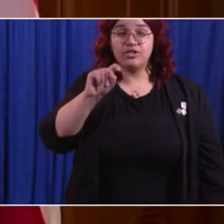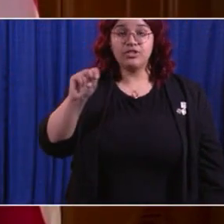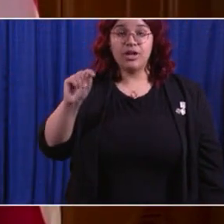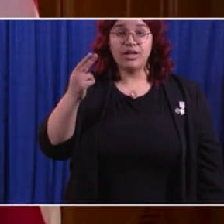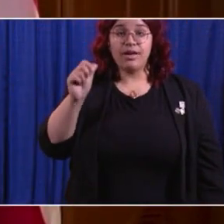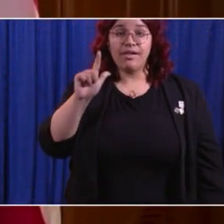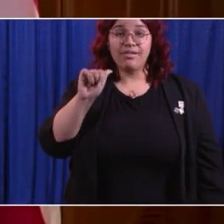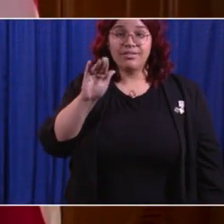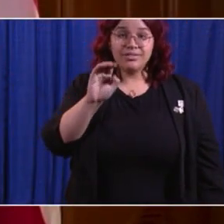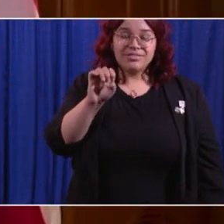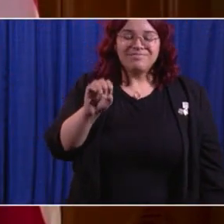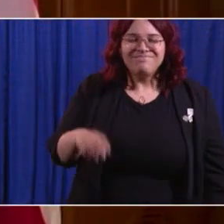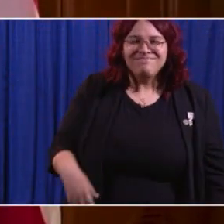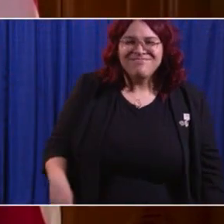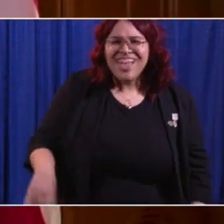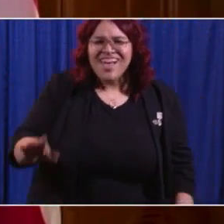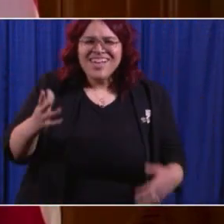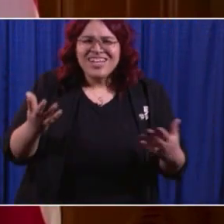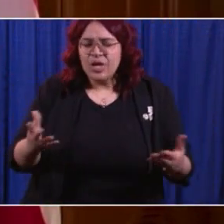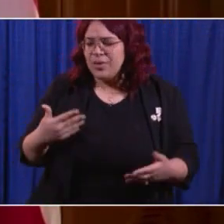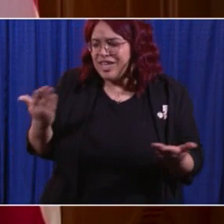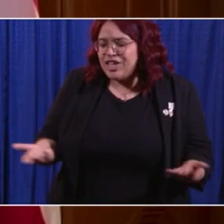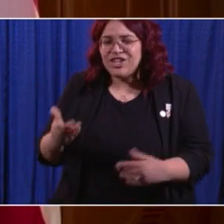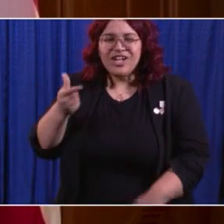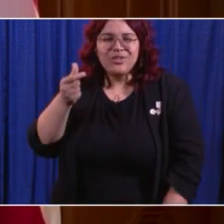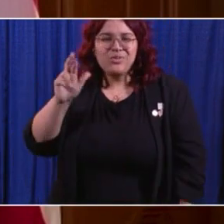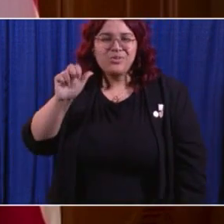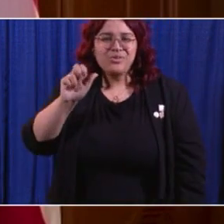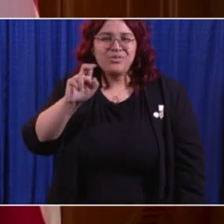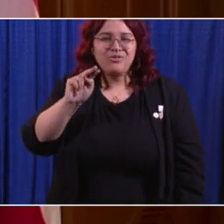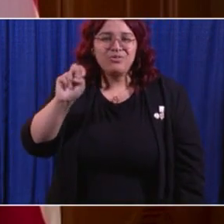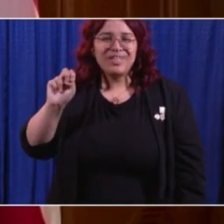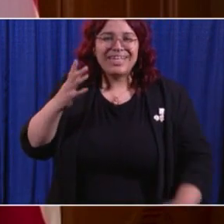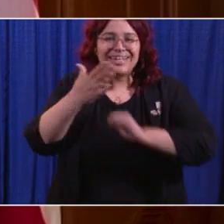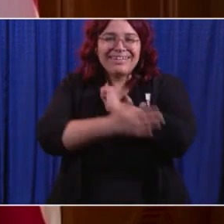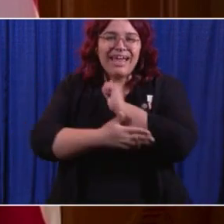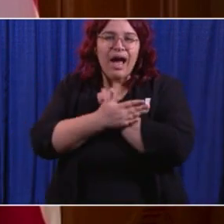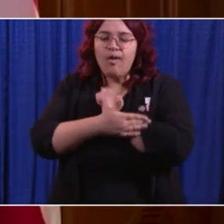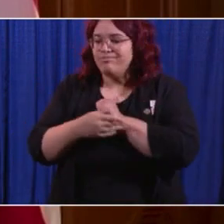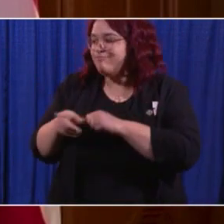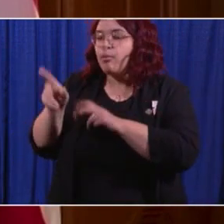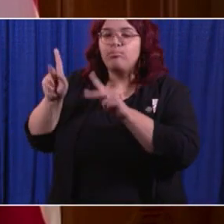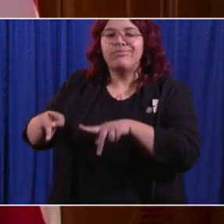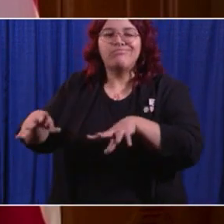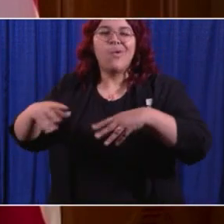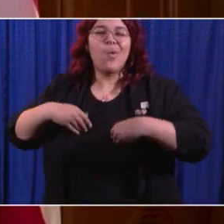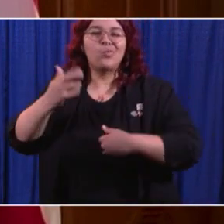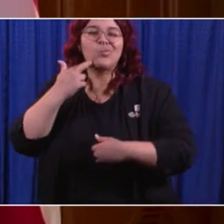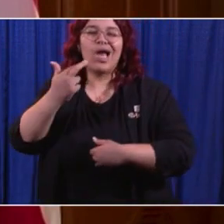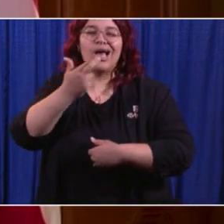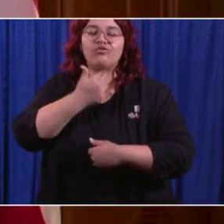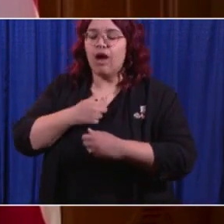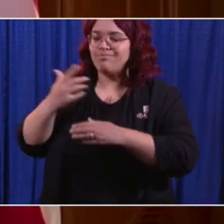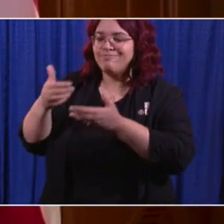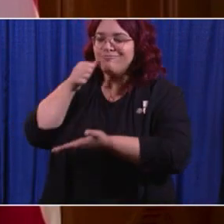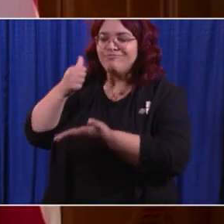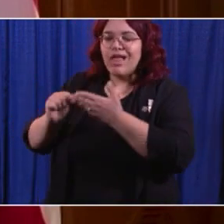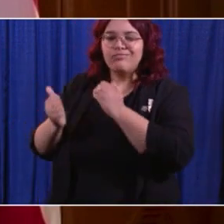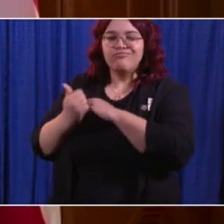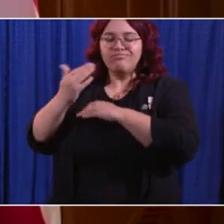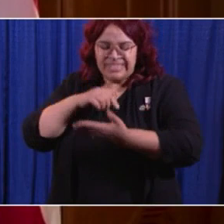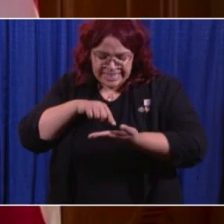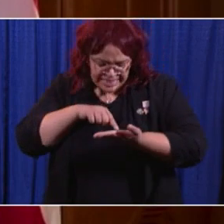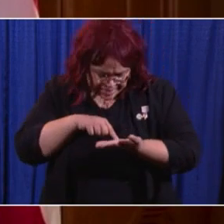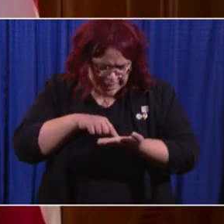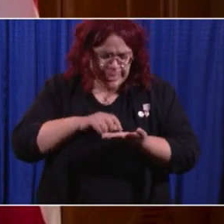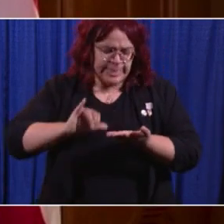a restaurant owner here in Greene County in Beaver Creek, and he was kind of speaking on behalf of a lot of other restaurant owners in the state. A lot of them feel like